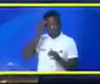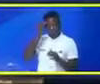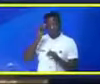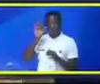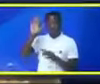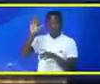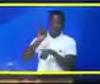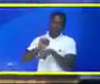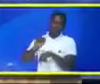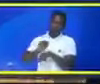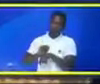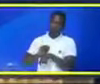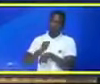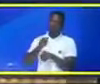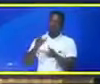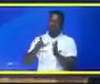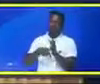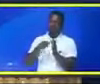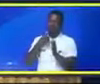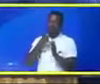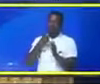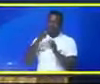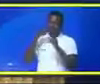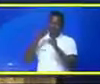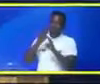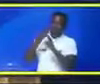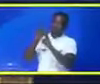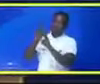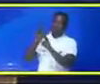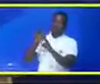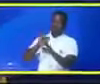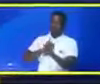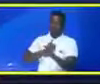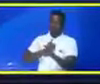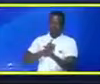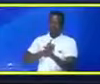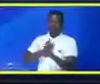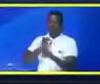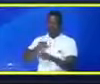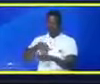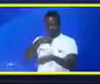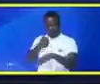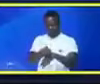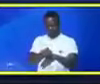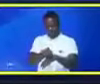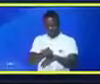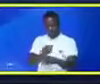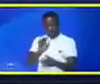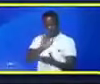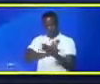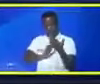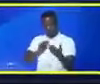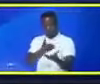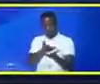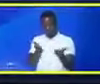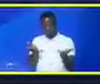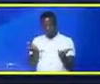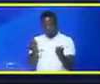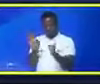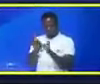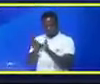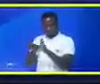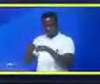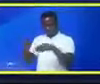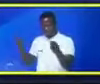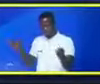works. Then he says, behold, I have set before thee an open door. And